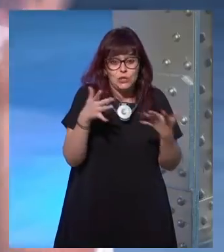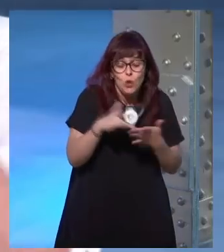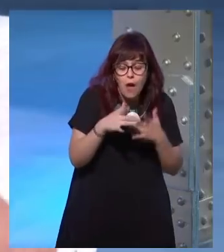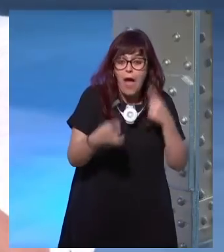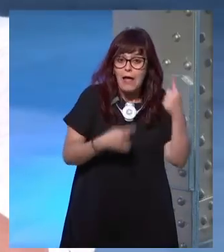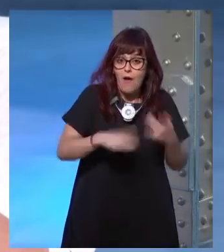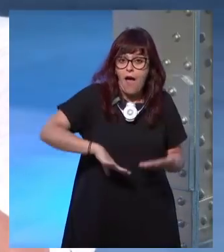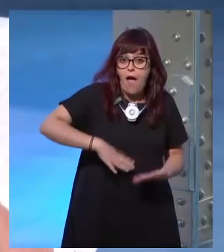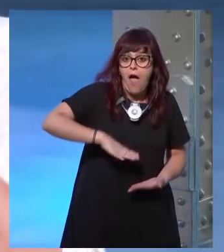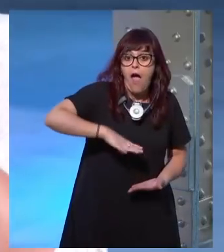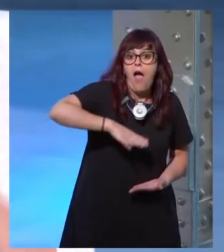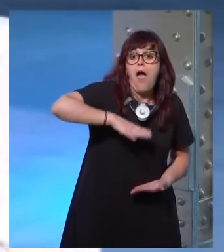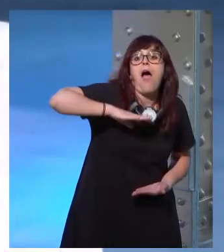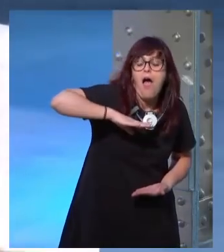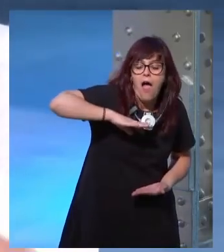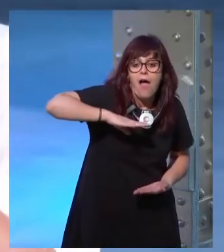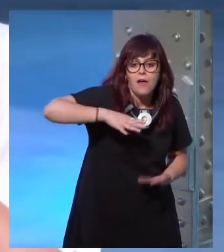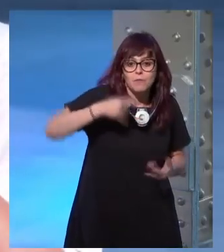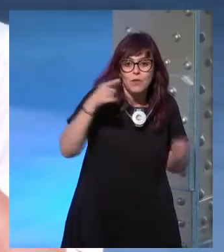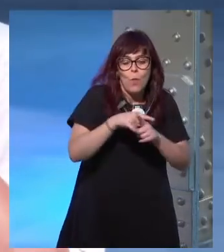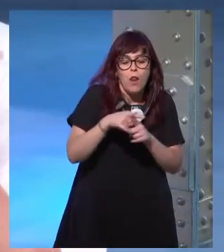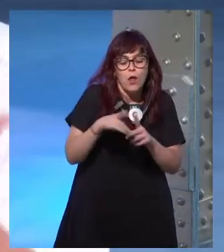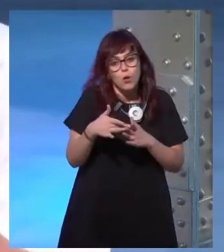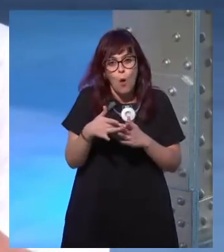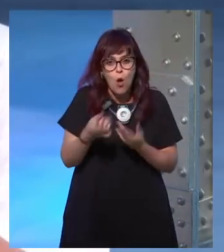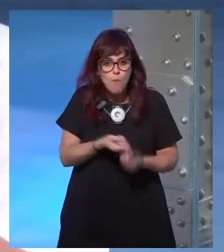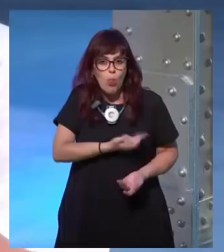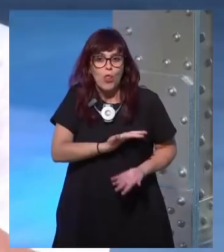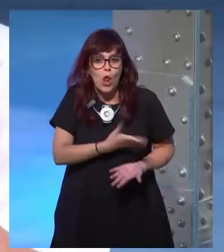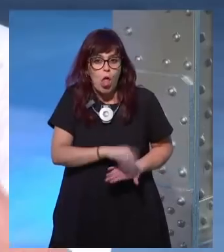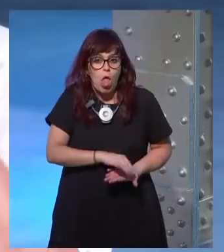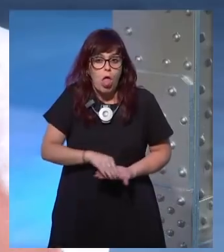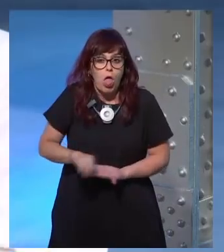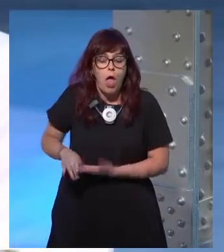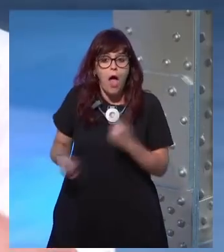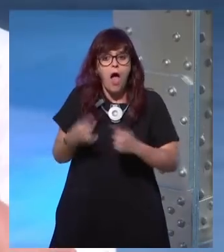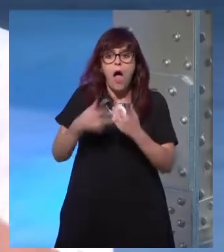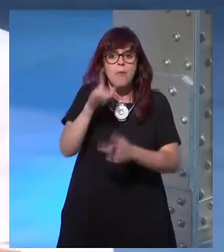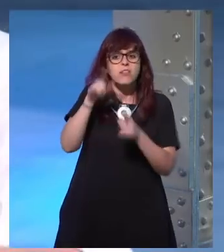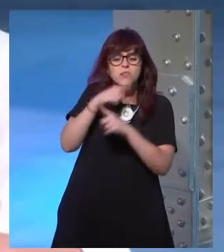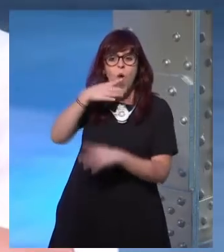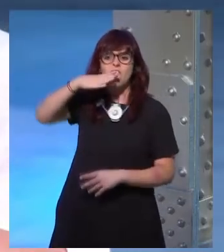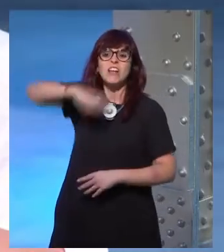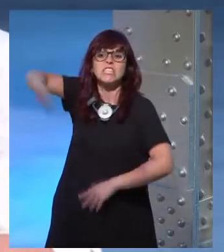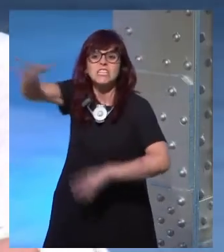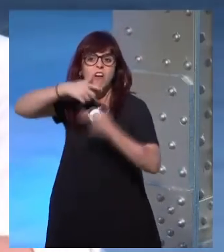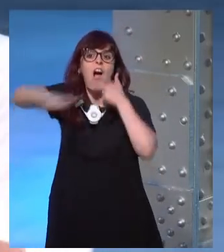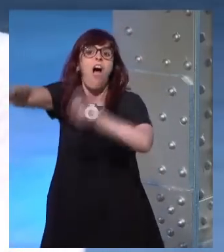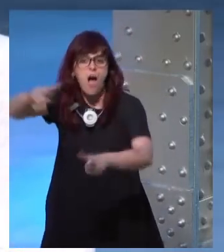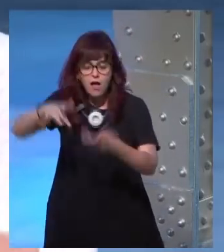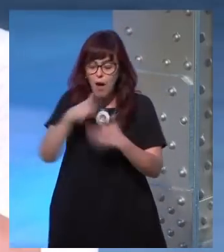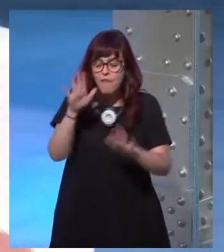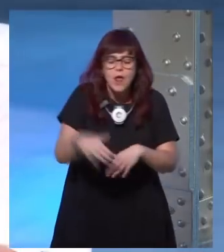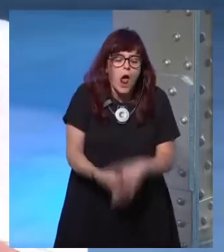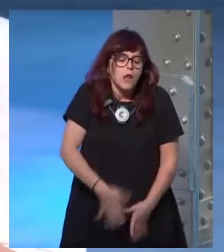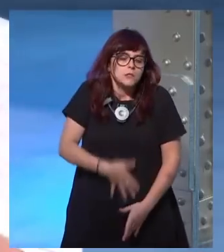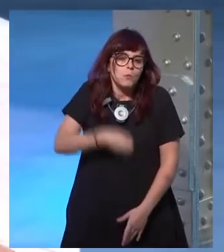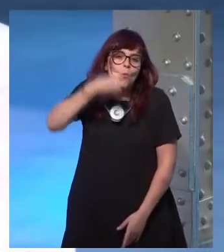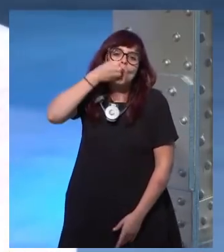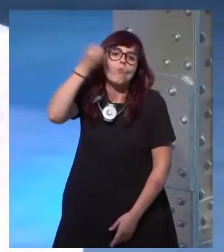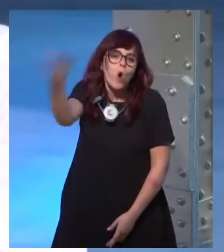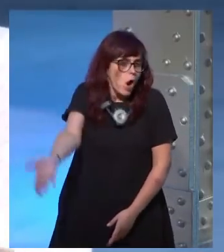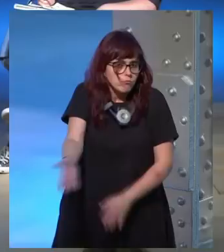oh, it's fine. And then you're exhausted. And so when I came back to my writing, I tried to write, and I wasn't putting myself into it. I didn't